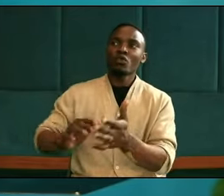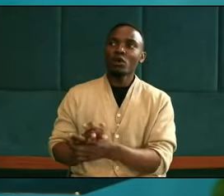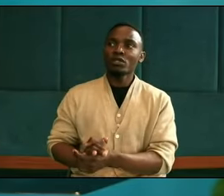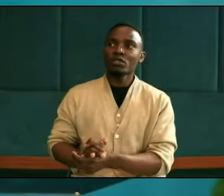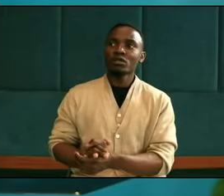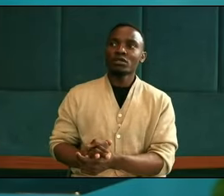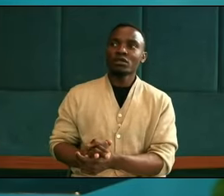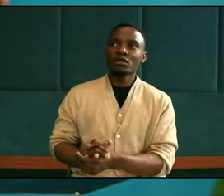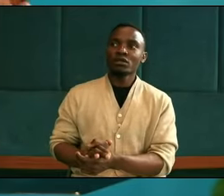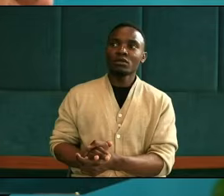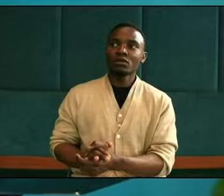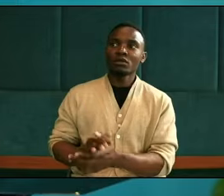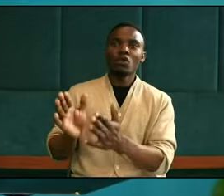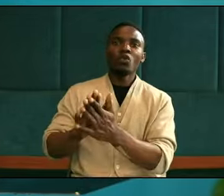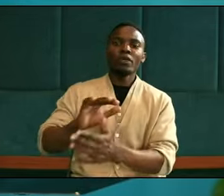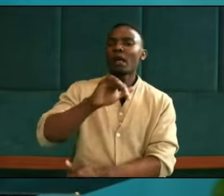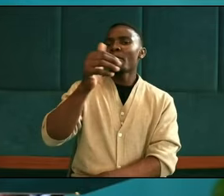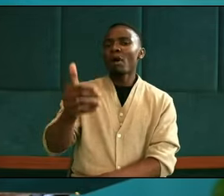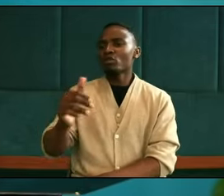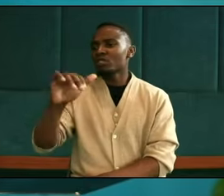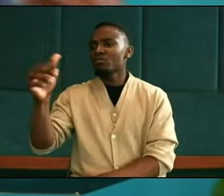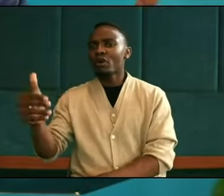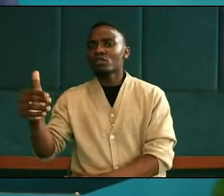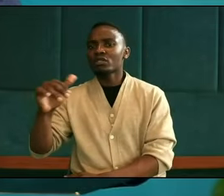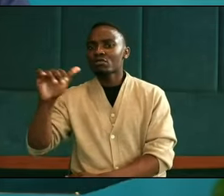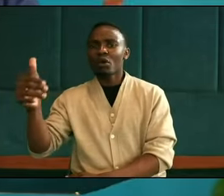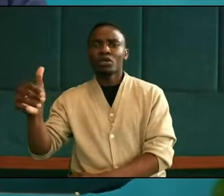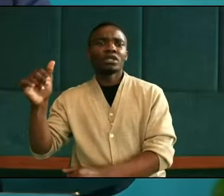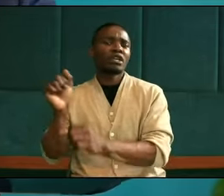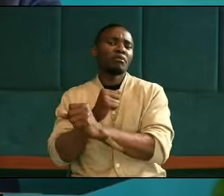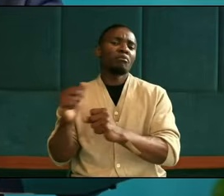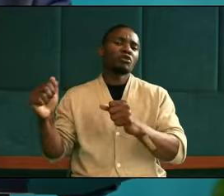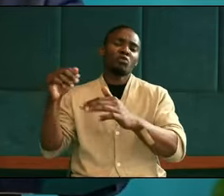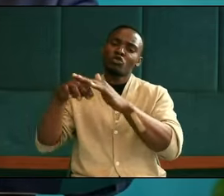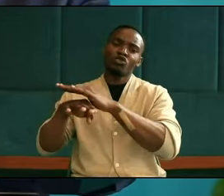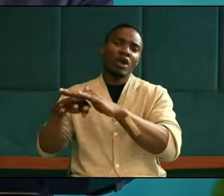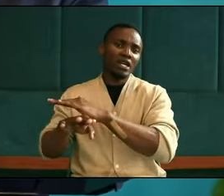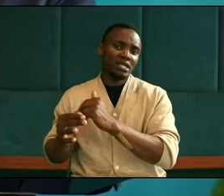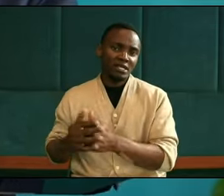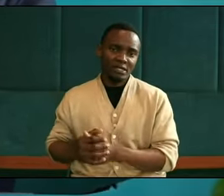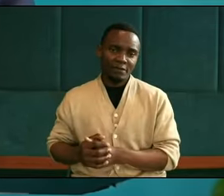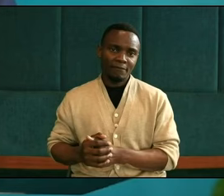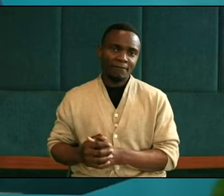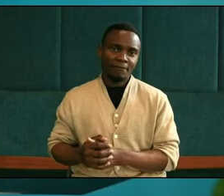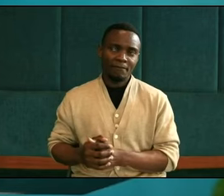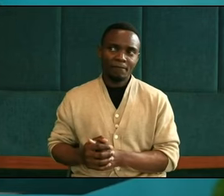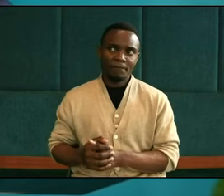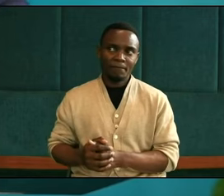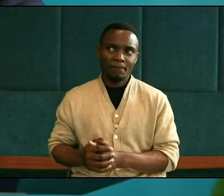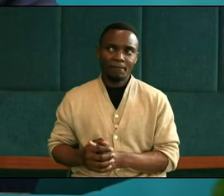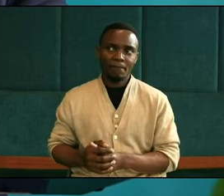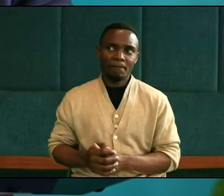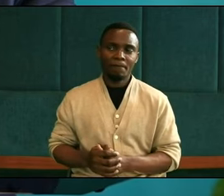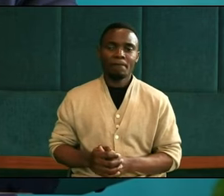like surrounded with mountains. It was an impossible area to penetrate, as Josephus